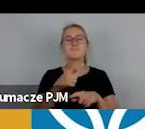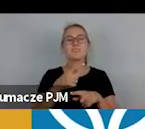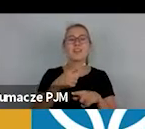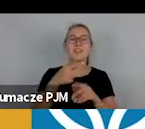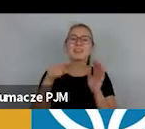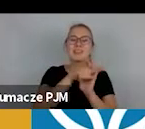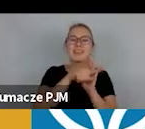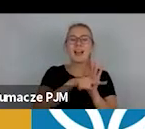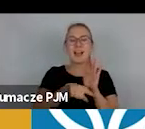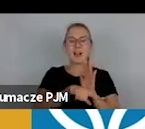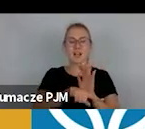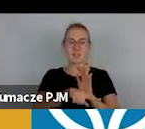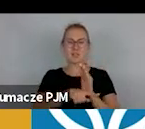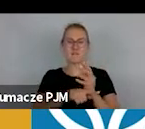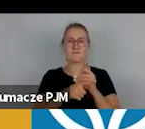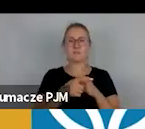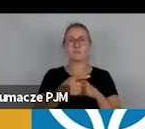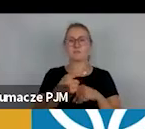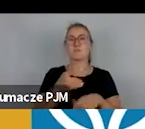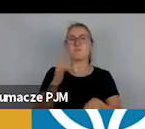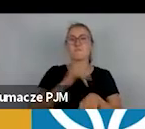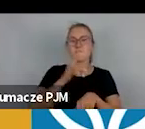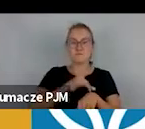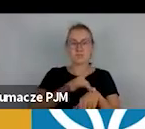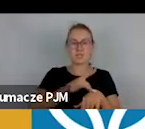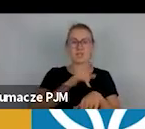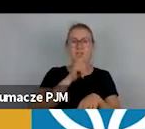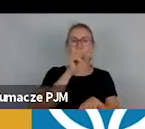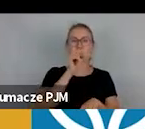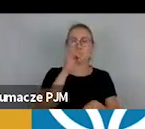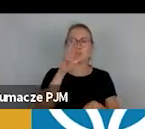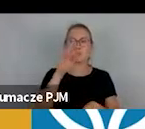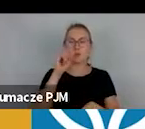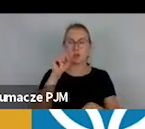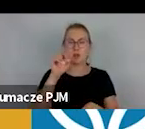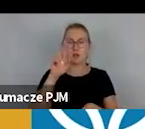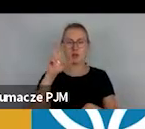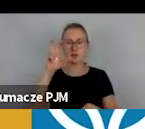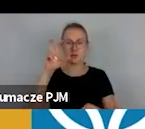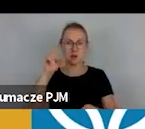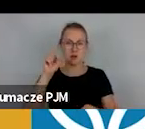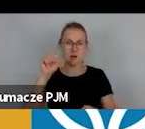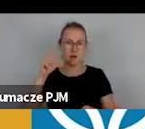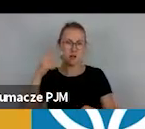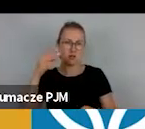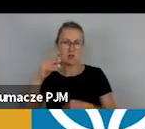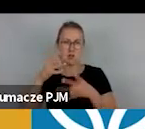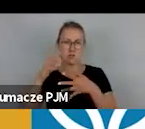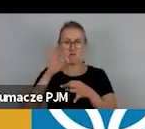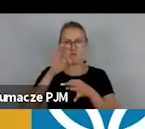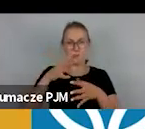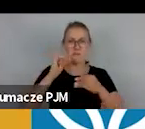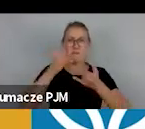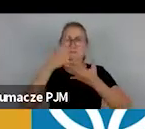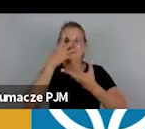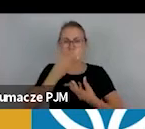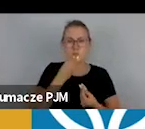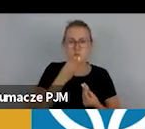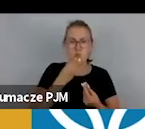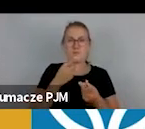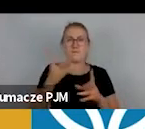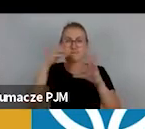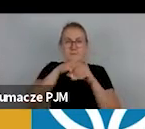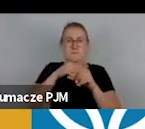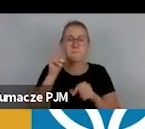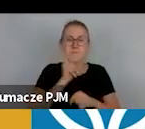Cooperation in Europe, and it was to their ambassadors, and we were talking about violence prevention. But the minute I shifted